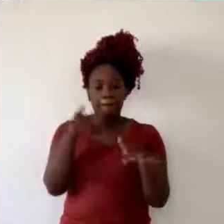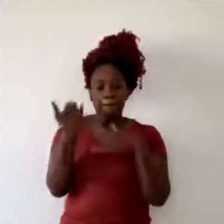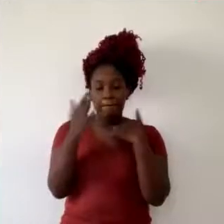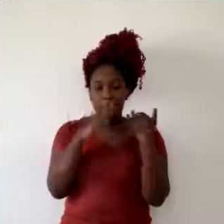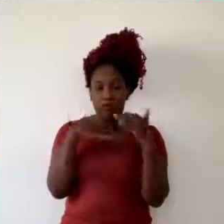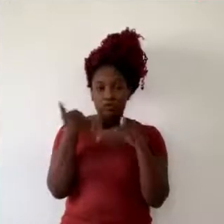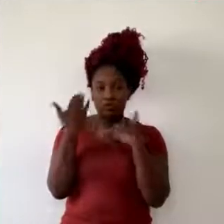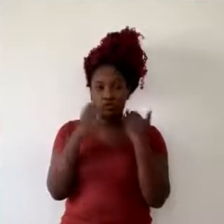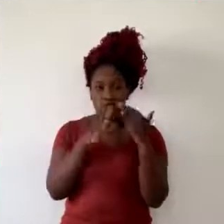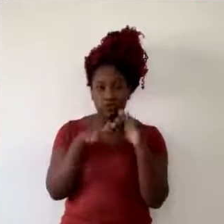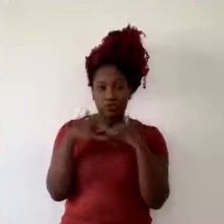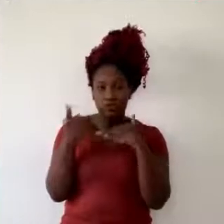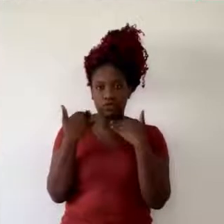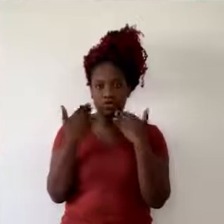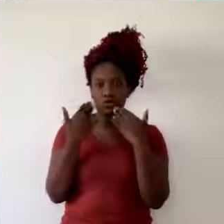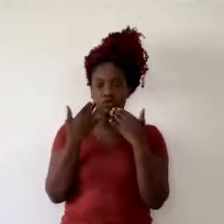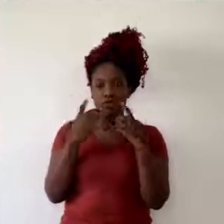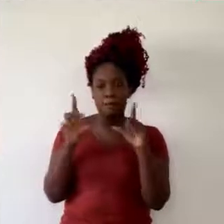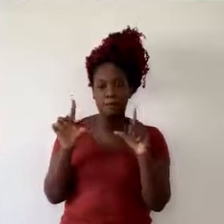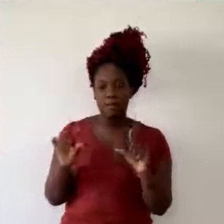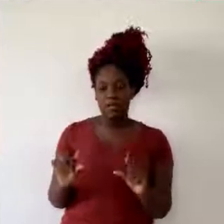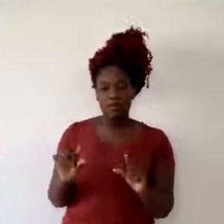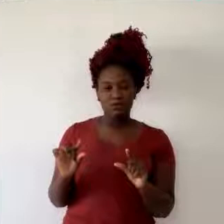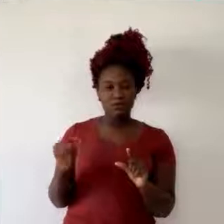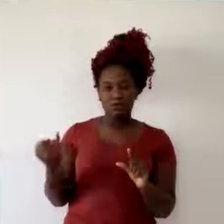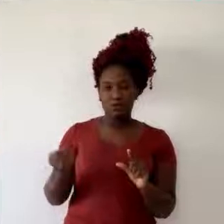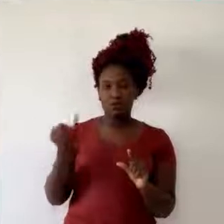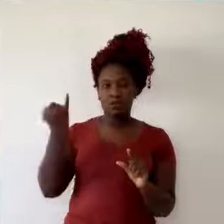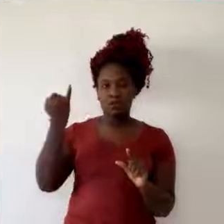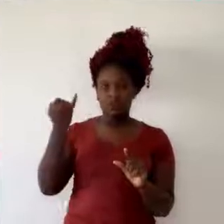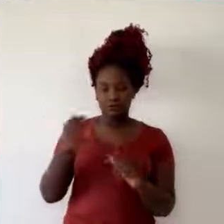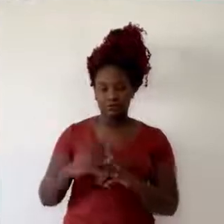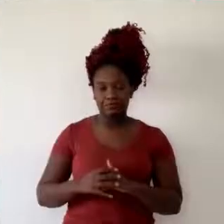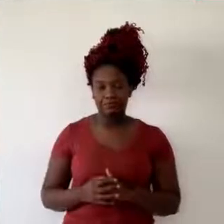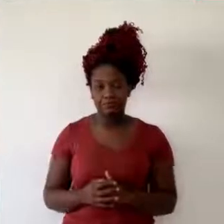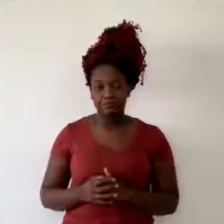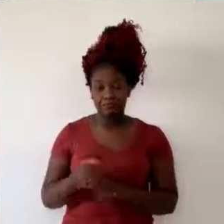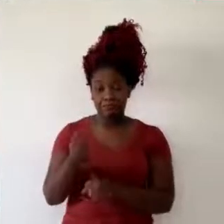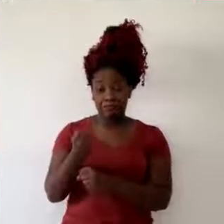endure are less